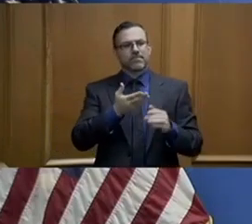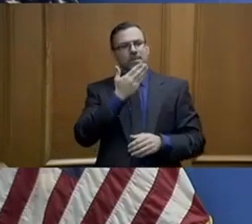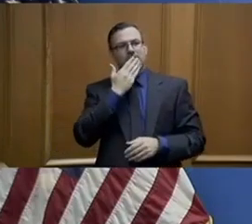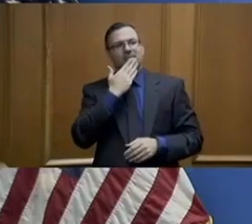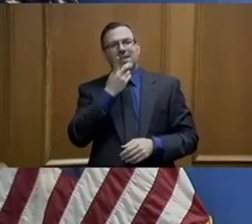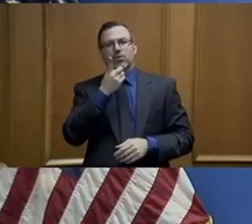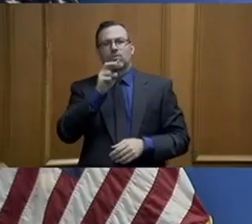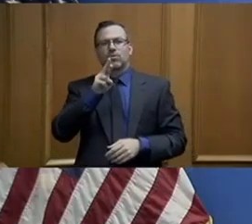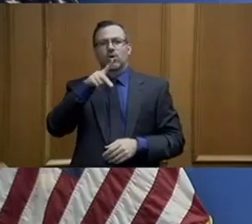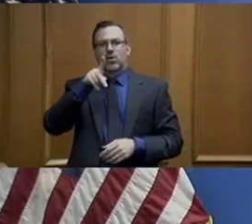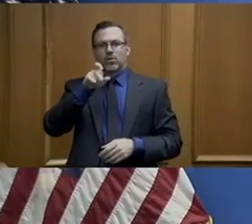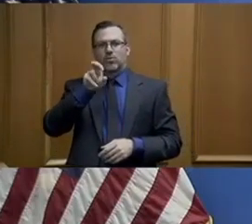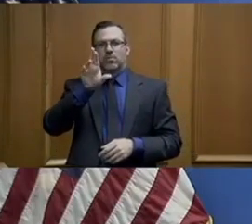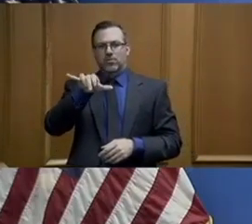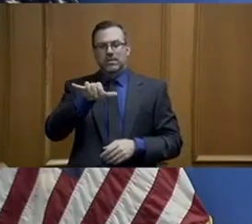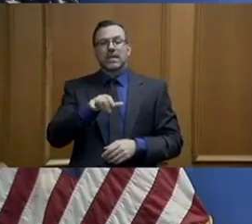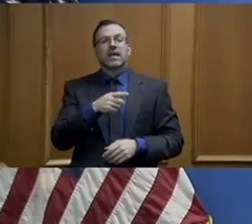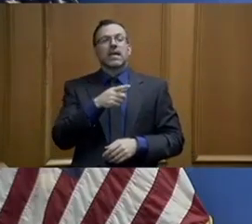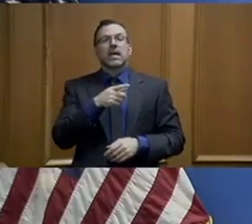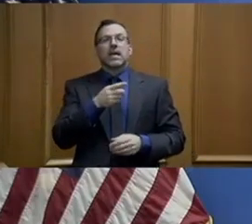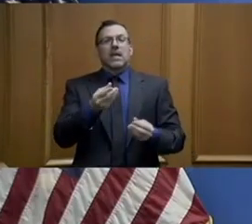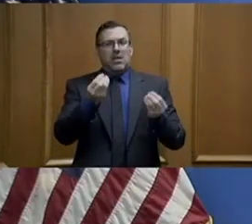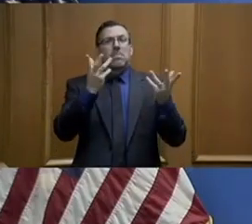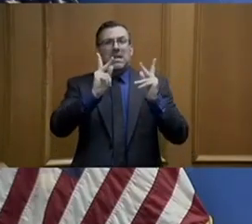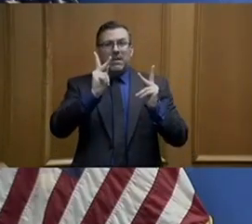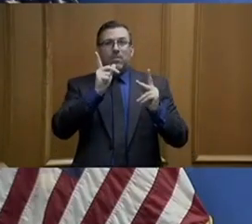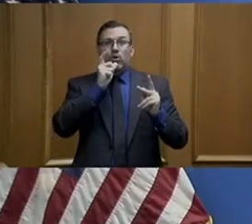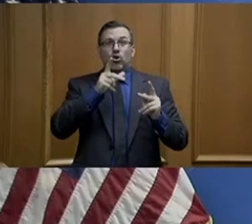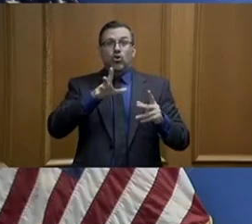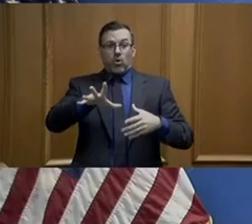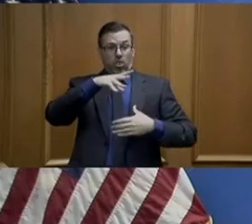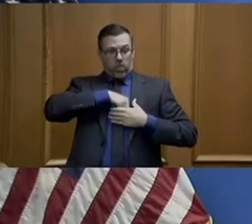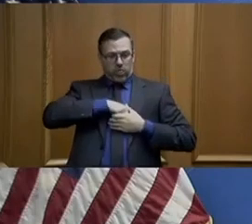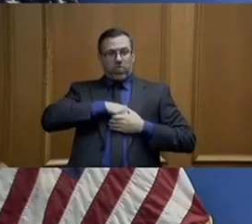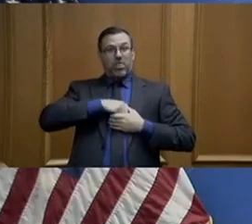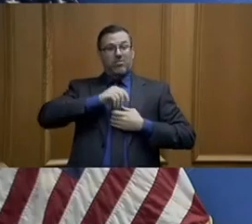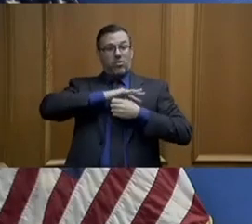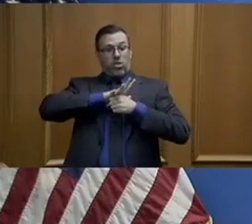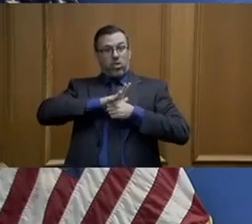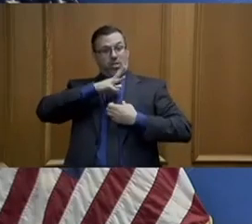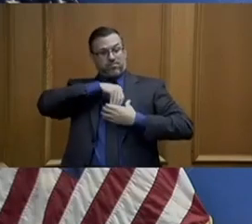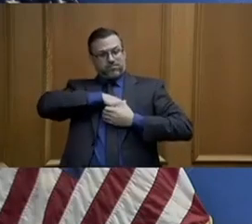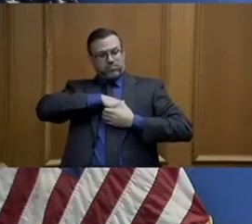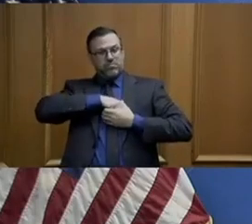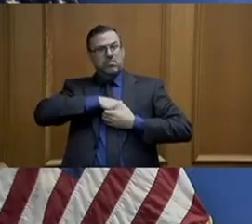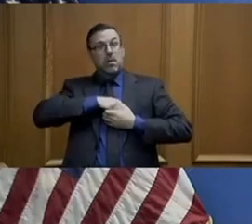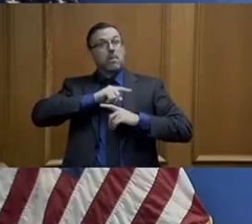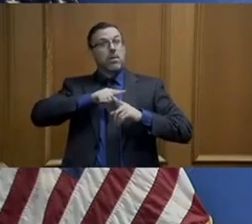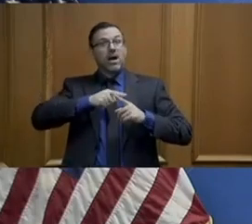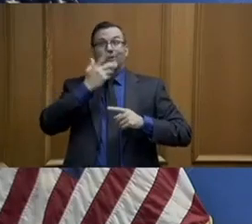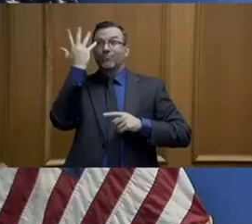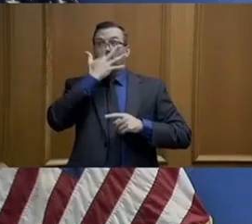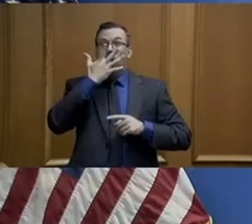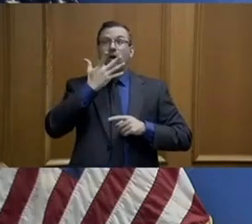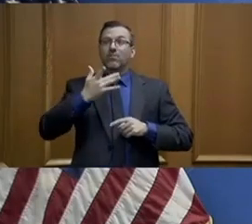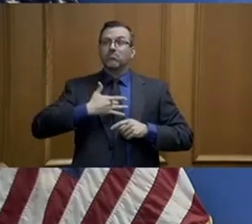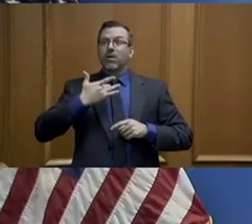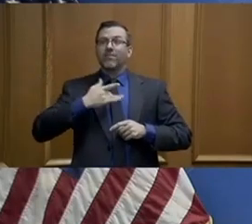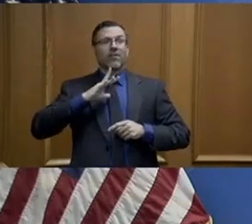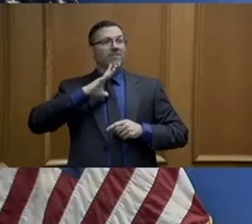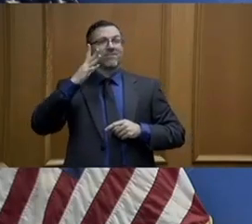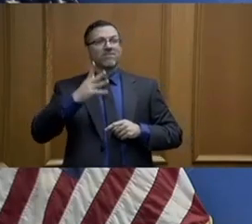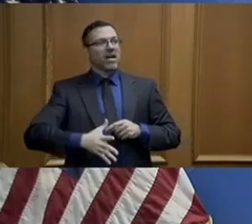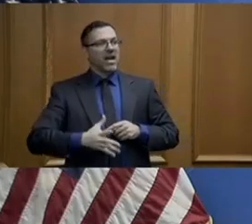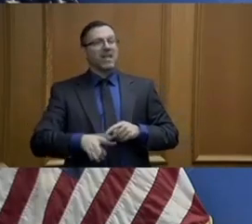made, many are asymptomatic carriers, which is why it is so important that we continue our